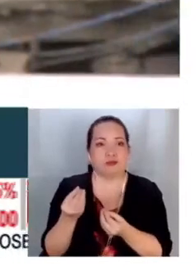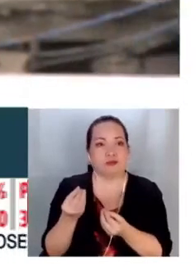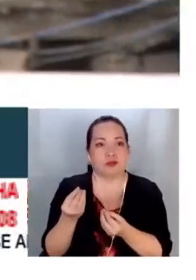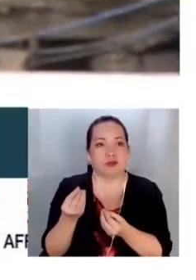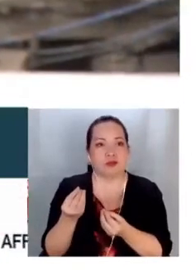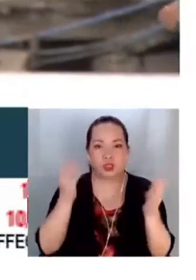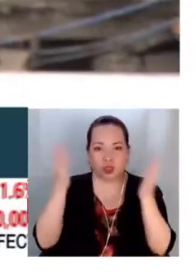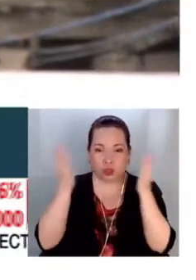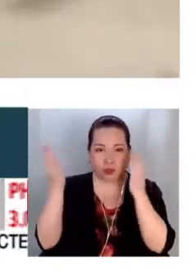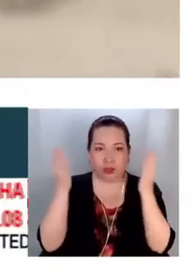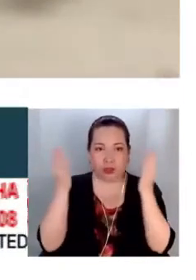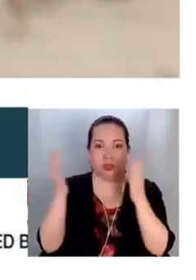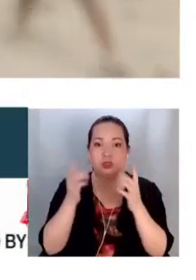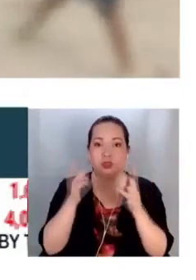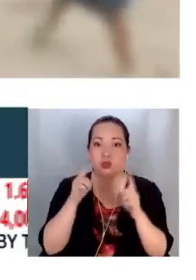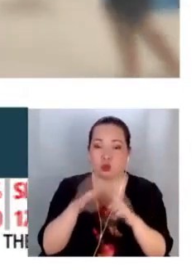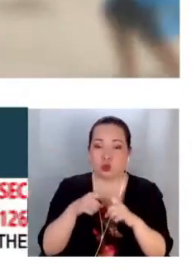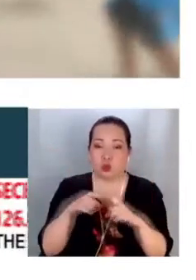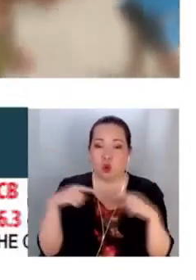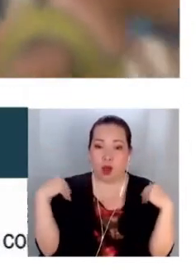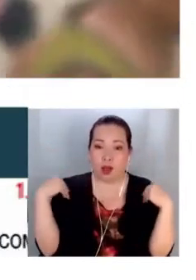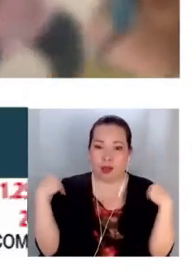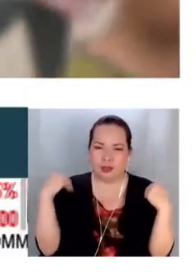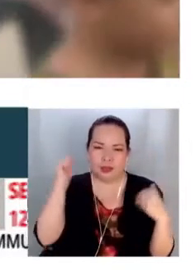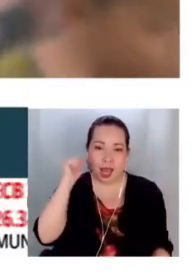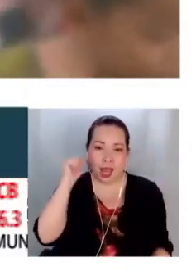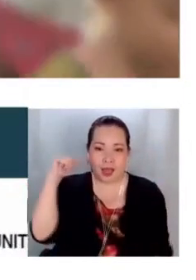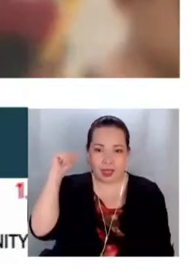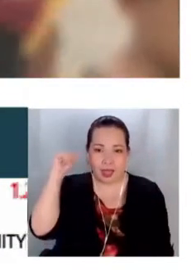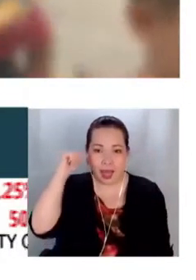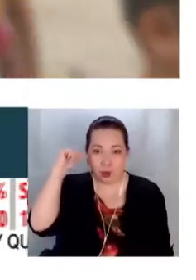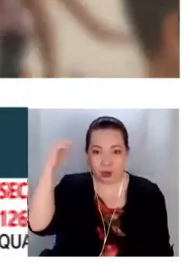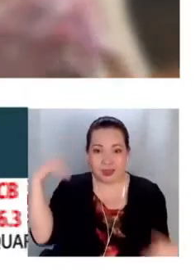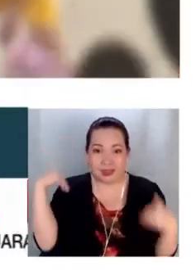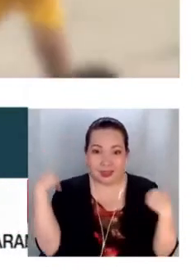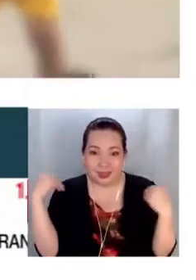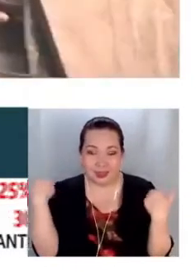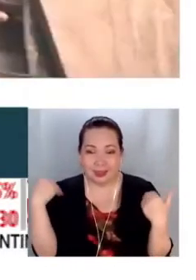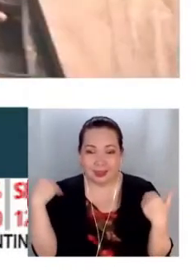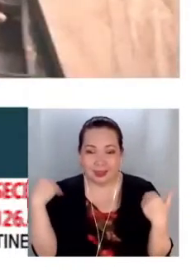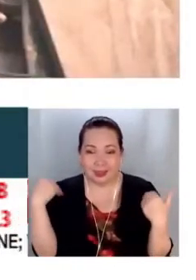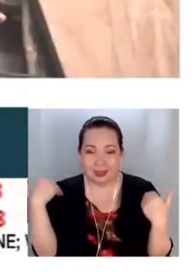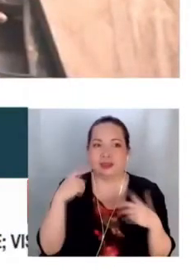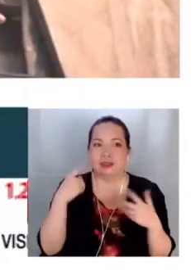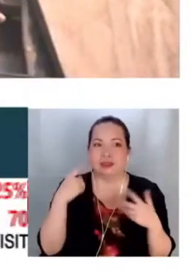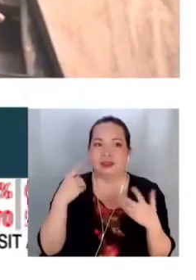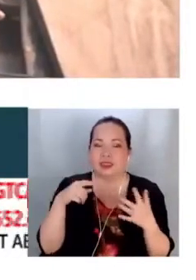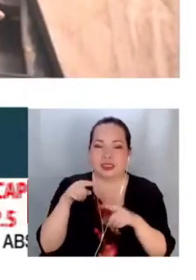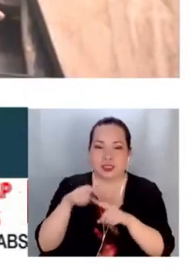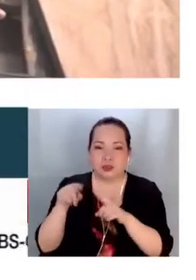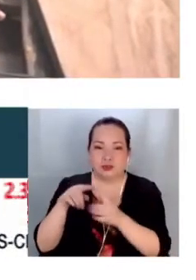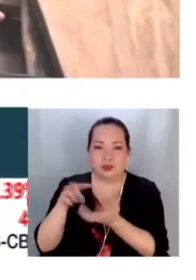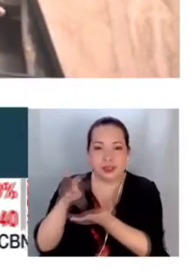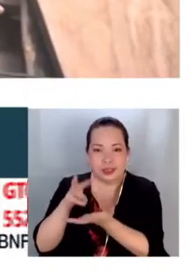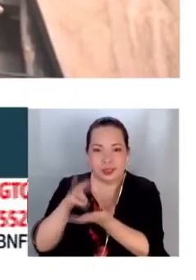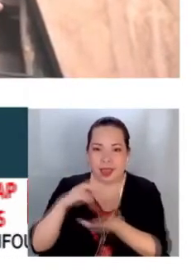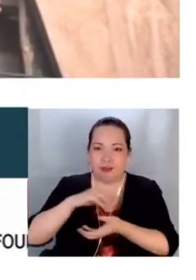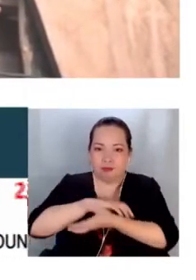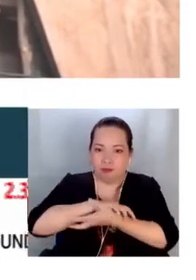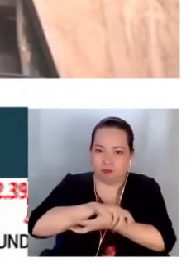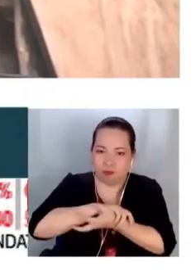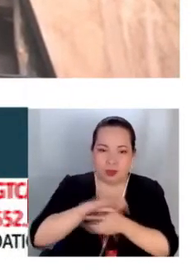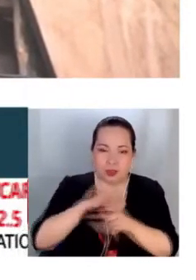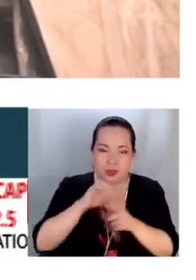services for adolescents in some key cities. We're working together with some mayors to start